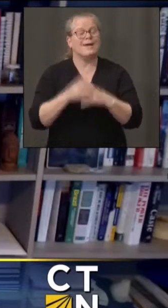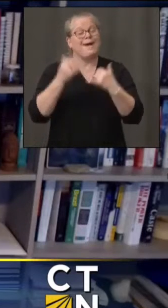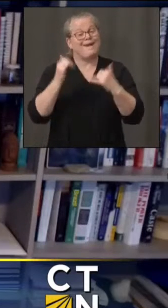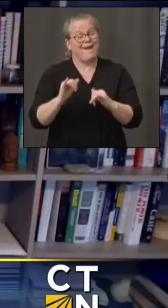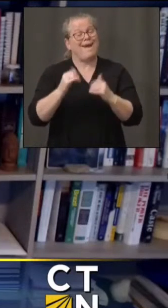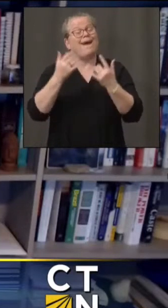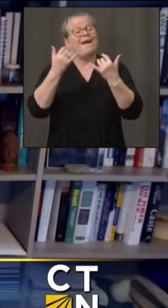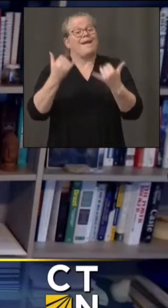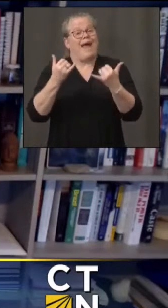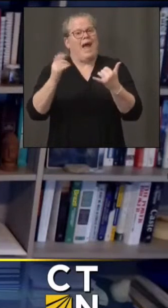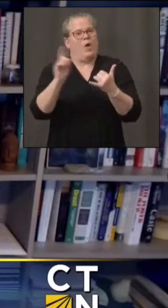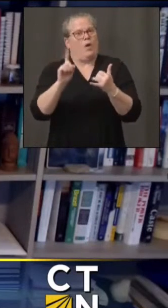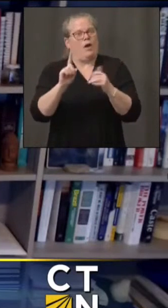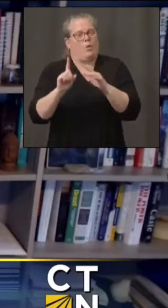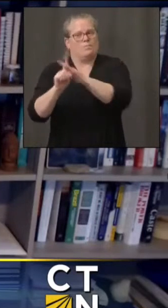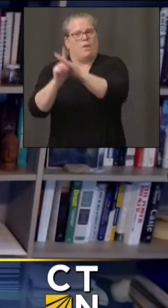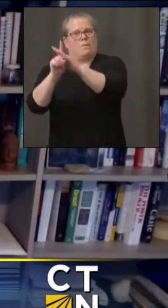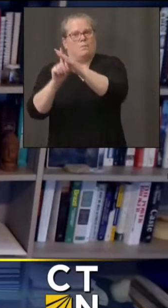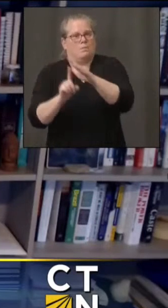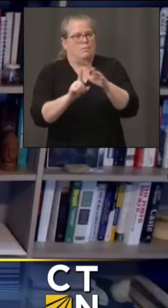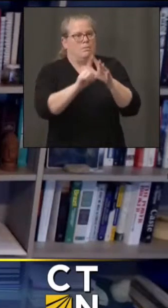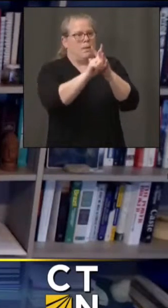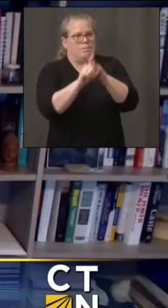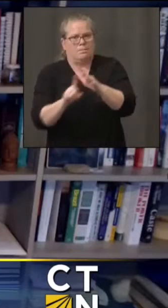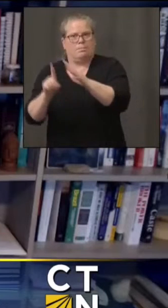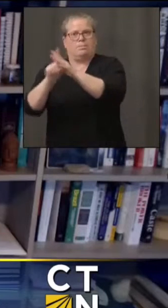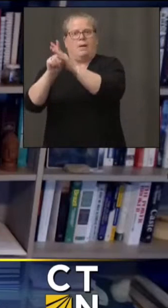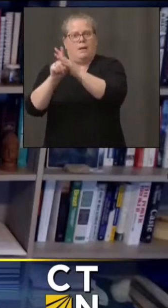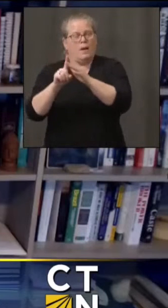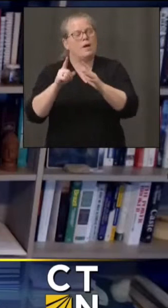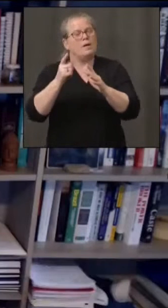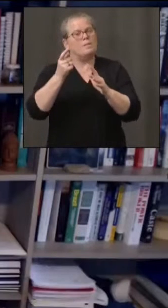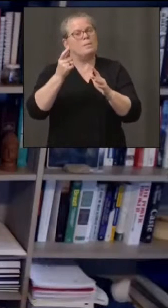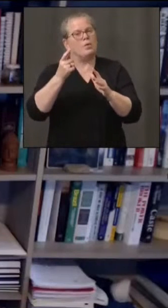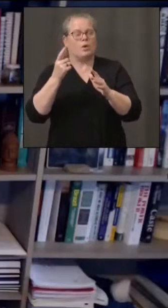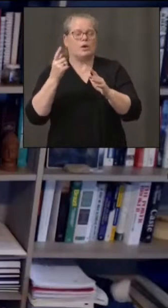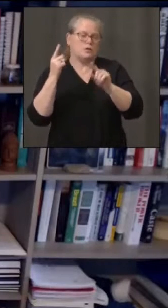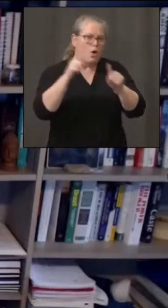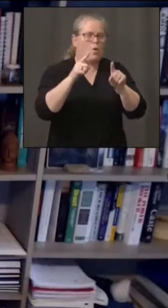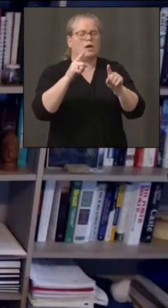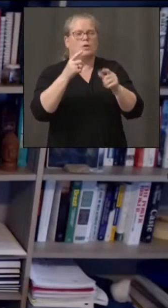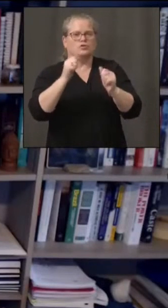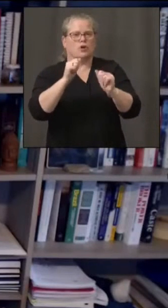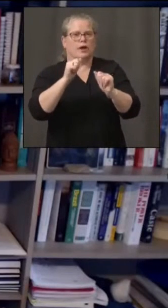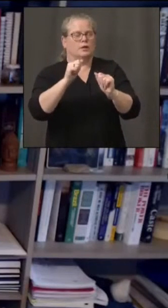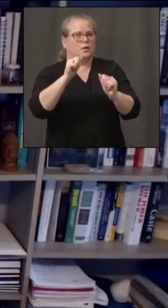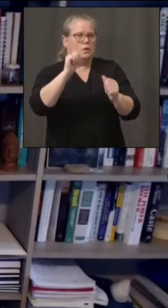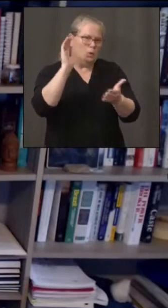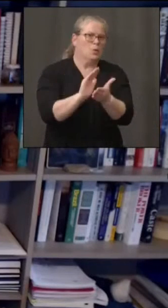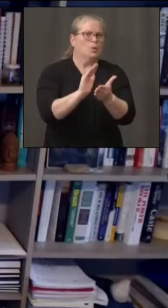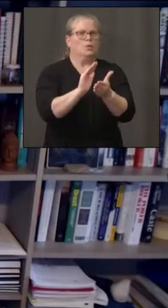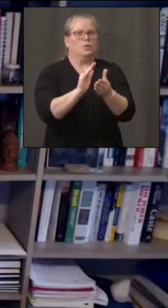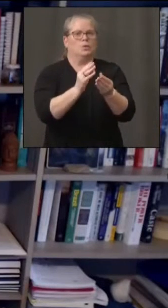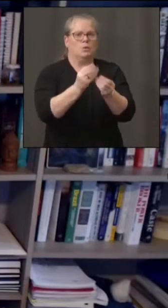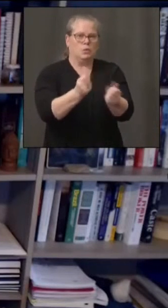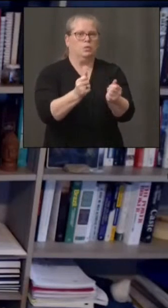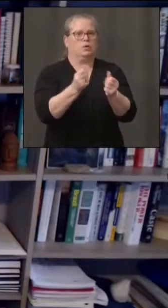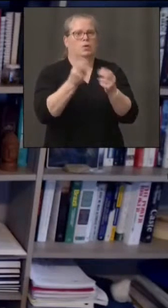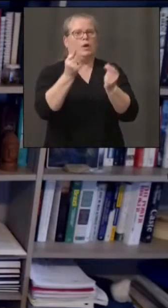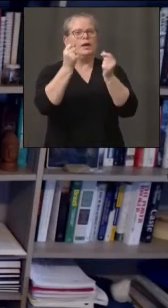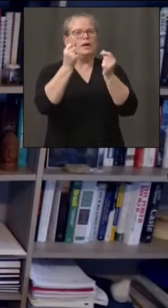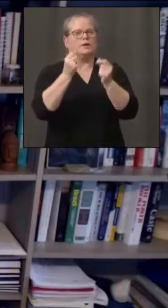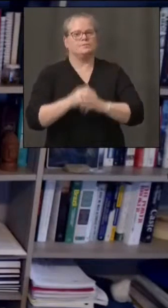kind of brush fires. And I just wanted also, could you kind of quantify between what you consider a brush fire and